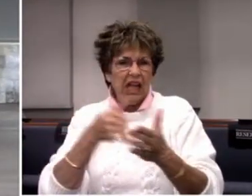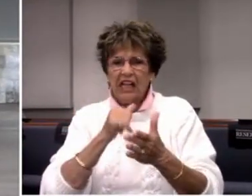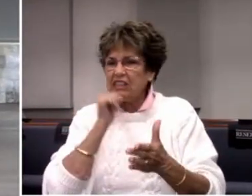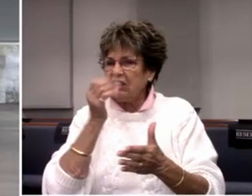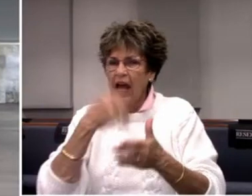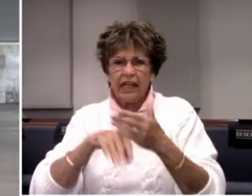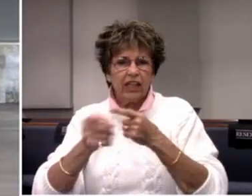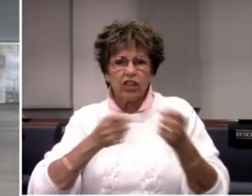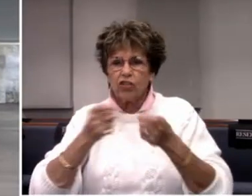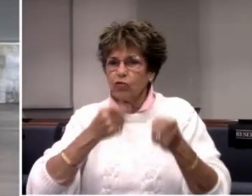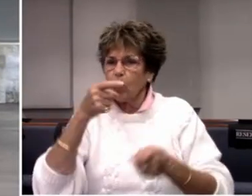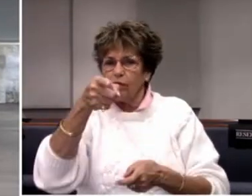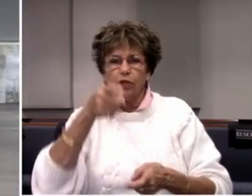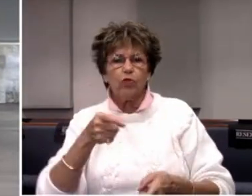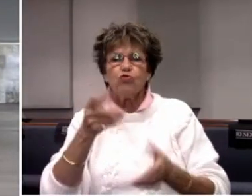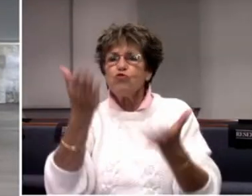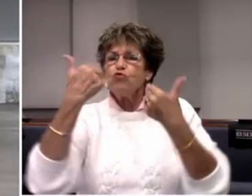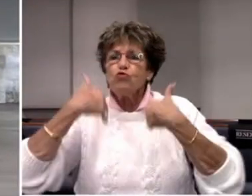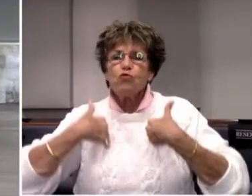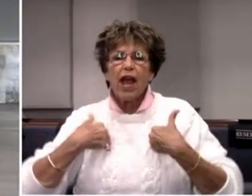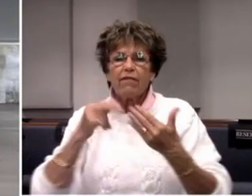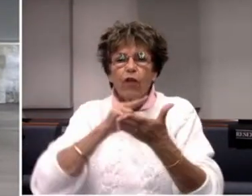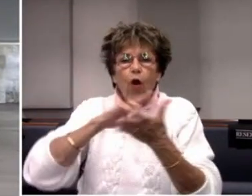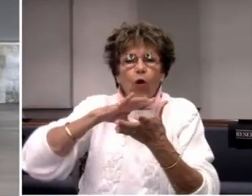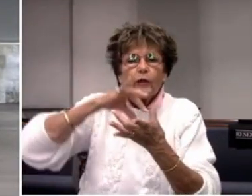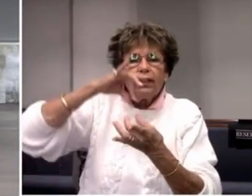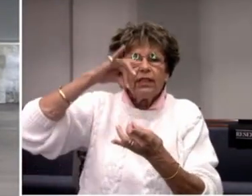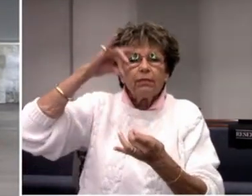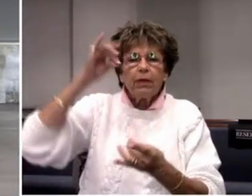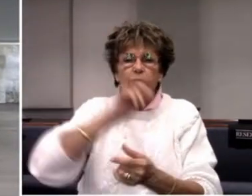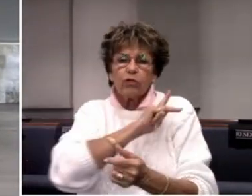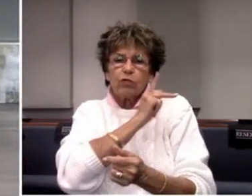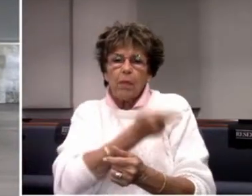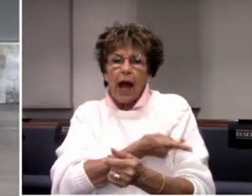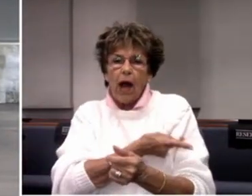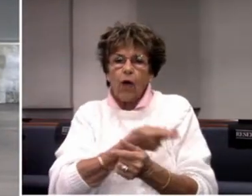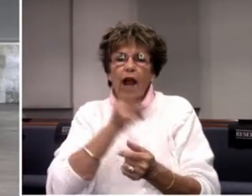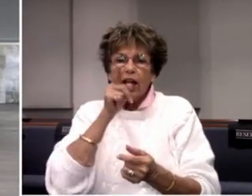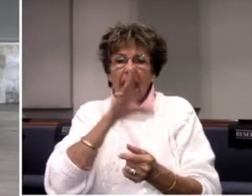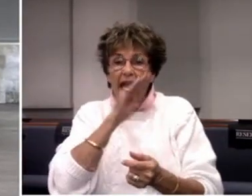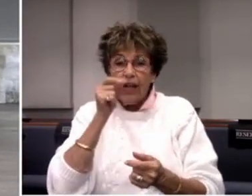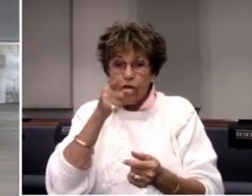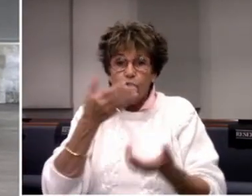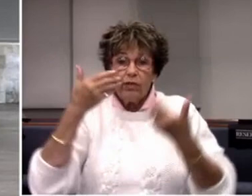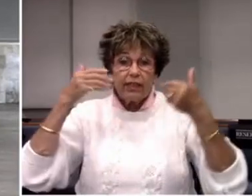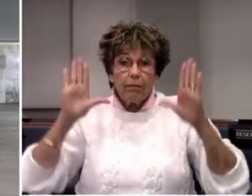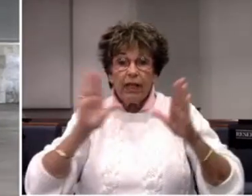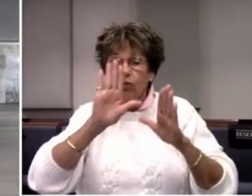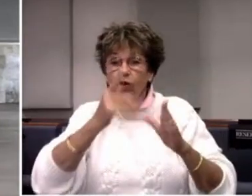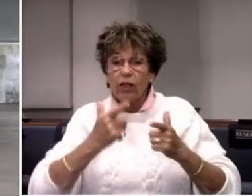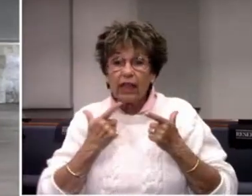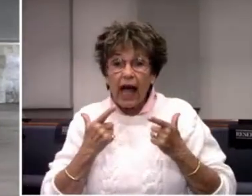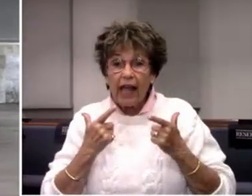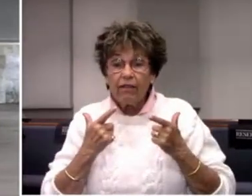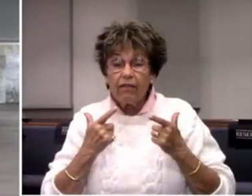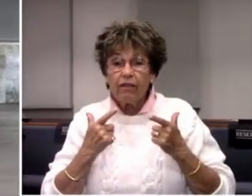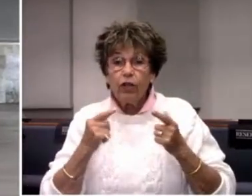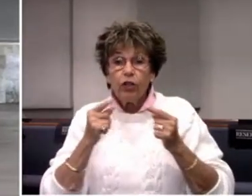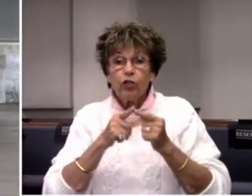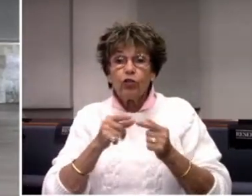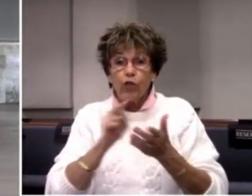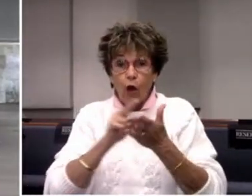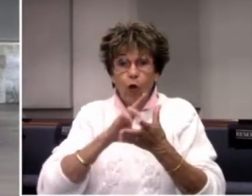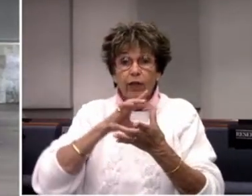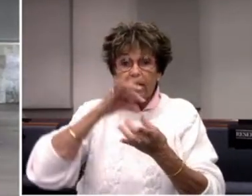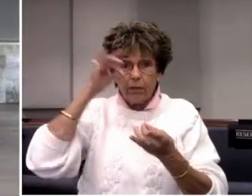supernatural ability now as the Holy Spirit of God lives in you, submitted to him, that your life should be reflected of his